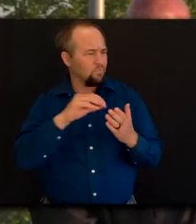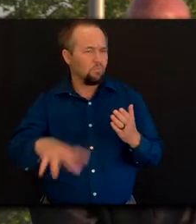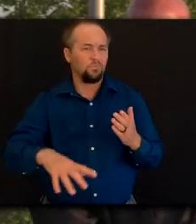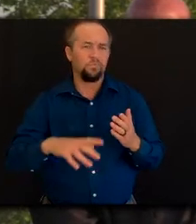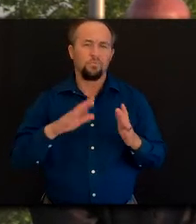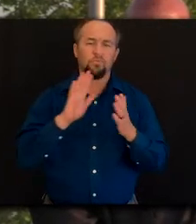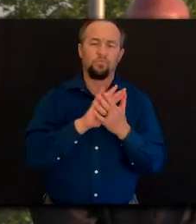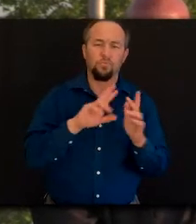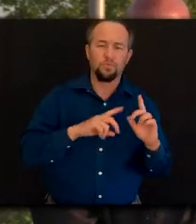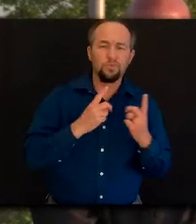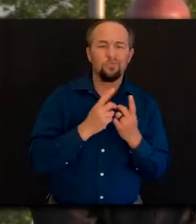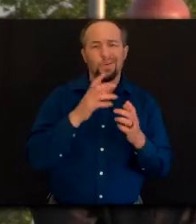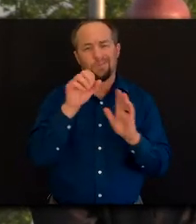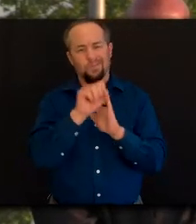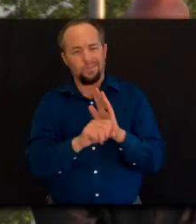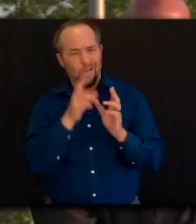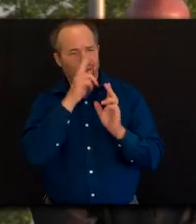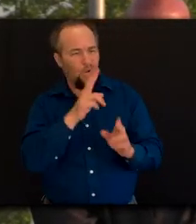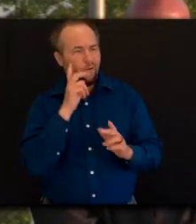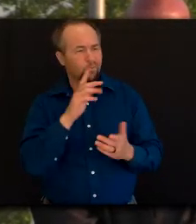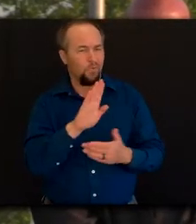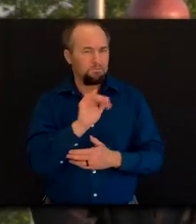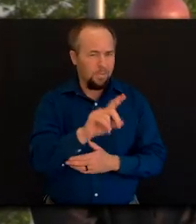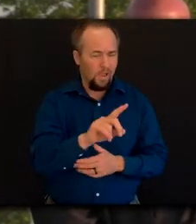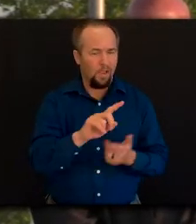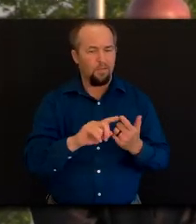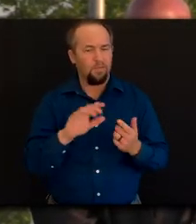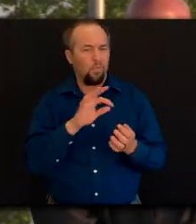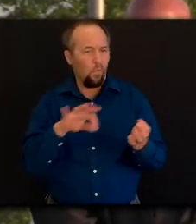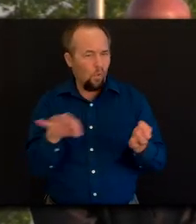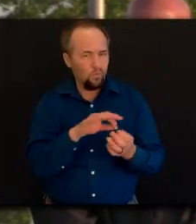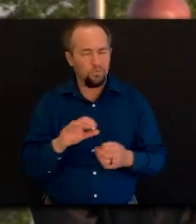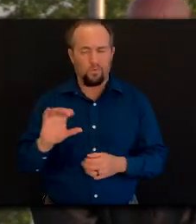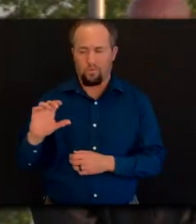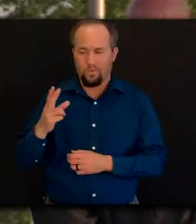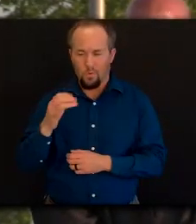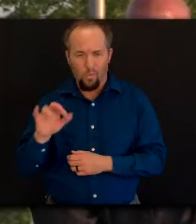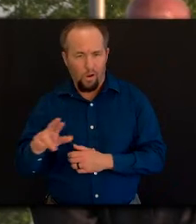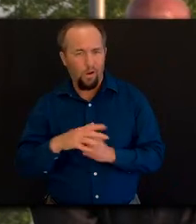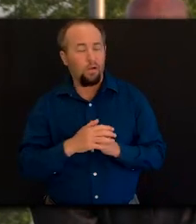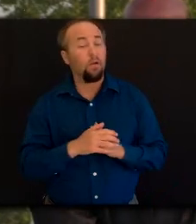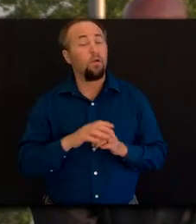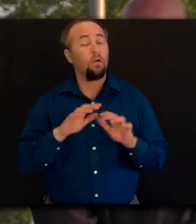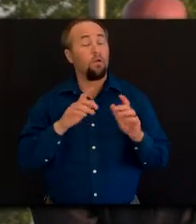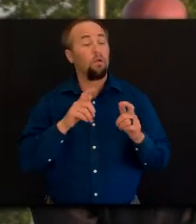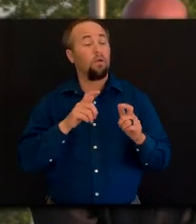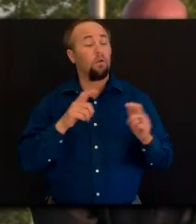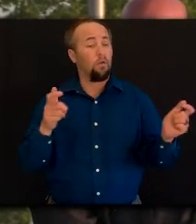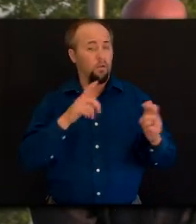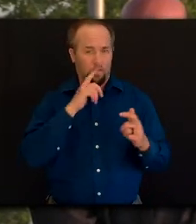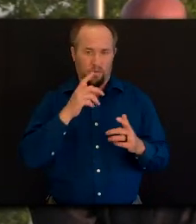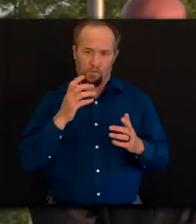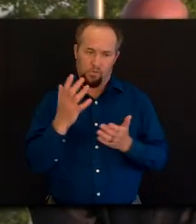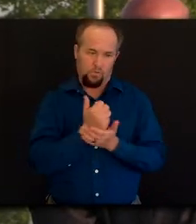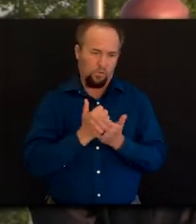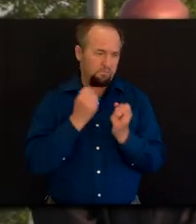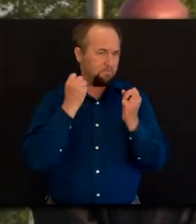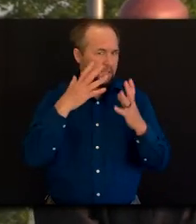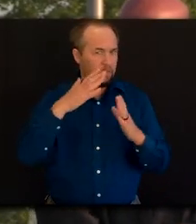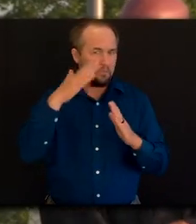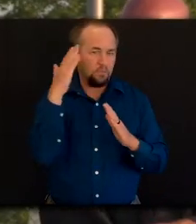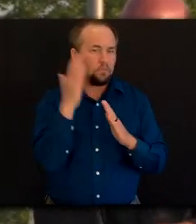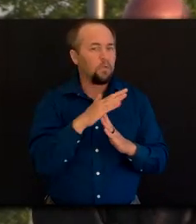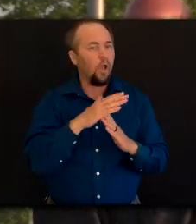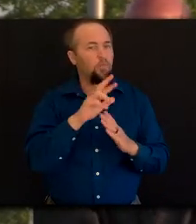band, choir, and orchestra. Band, orchestra, and choir large group ensembles earned a lot of superior ratings